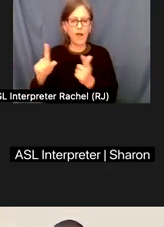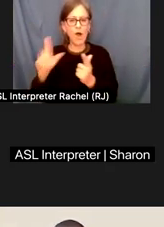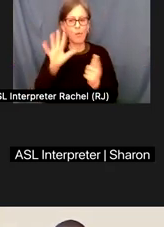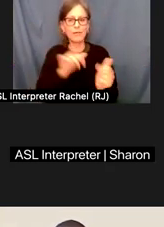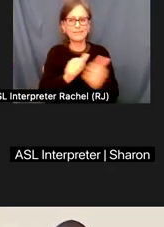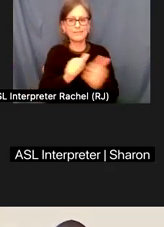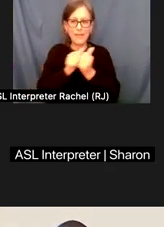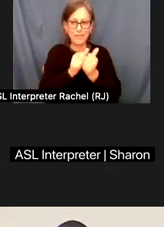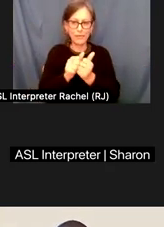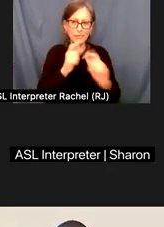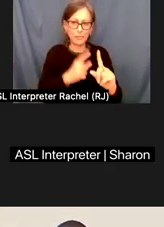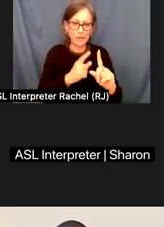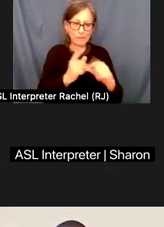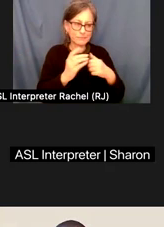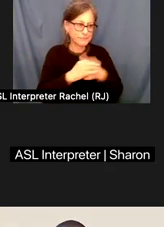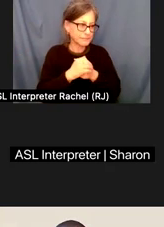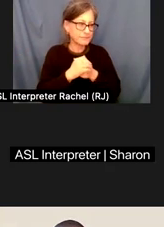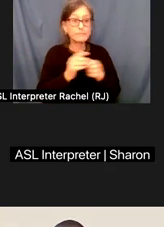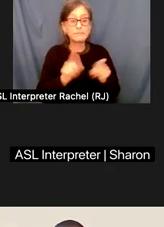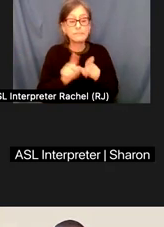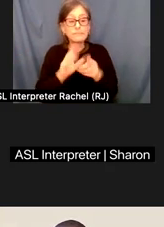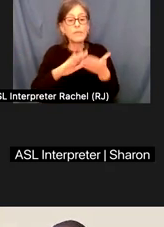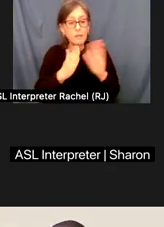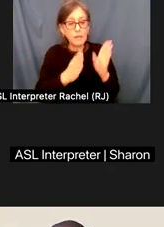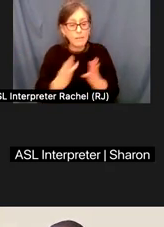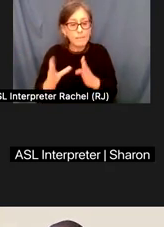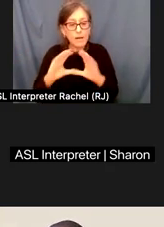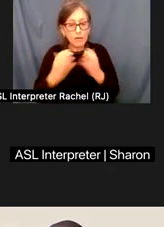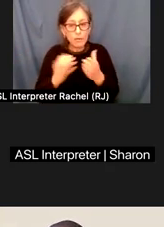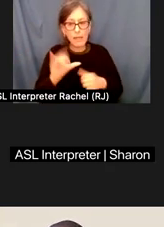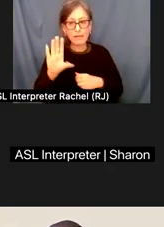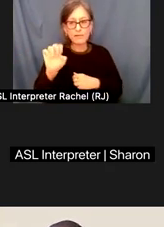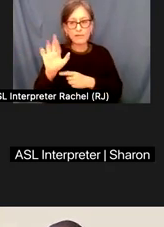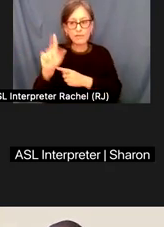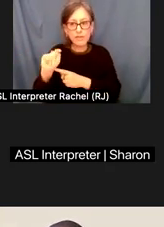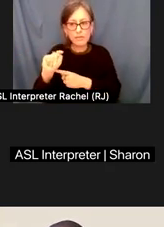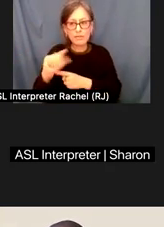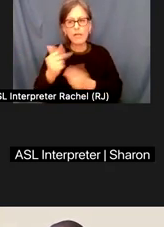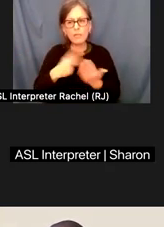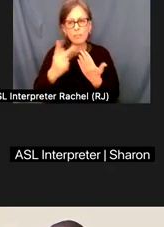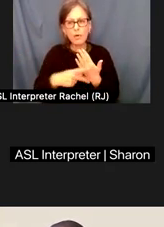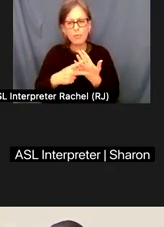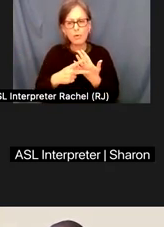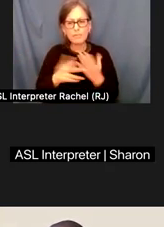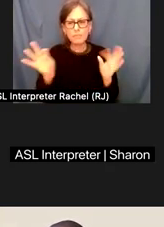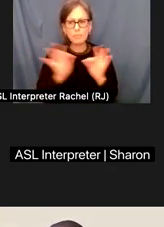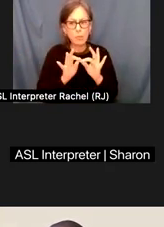together. And there's, of course, community preparedness groups like CERT and other programs that are really important that we can